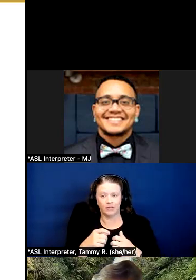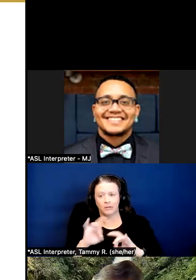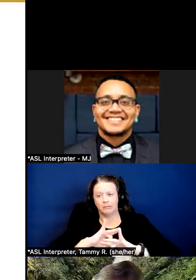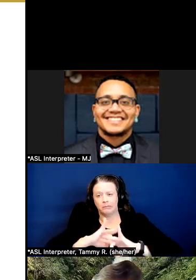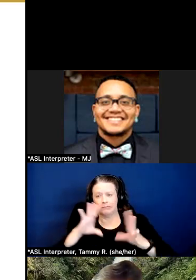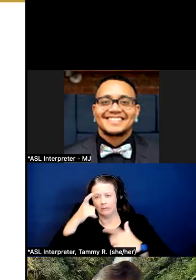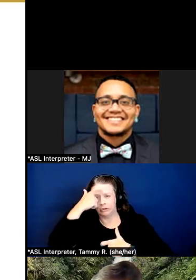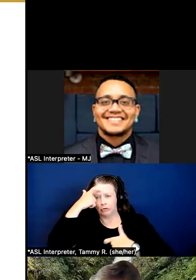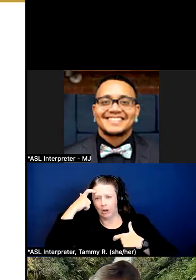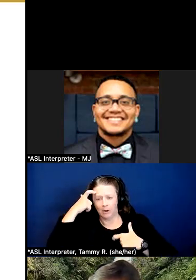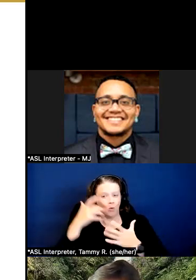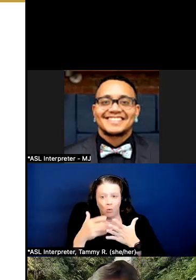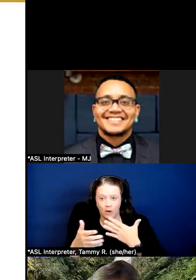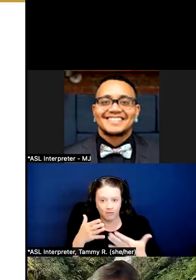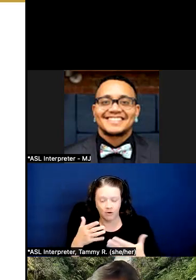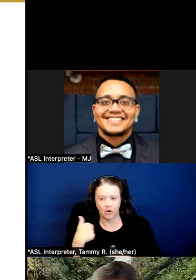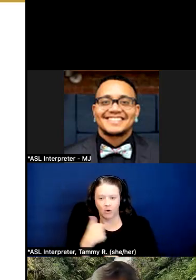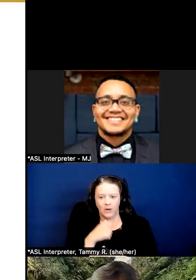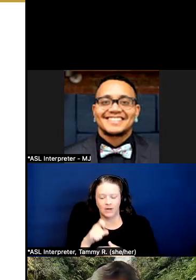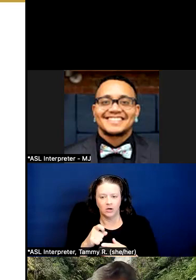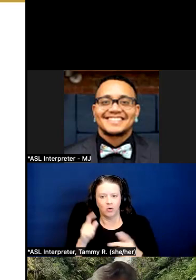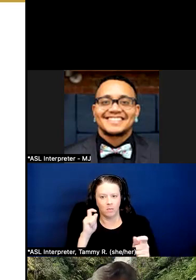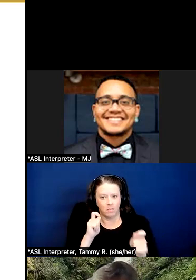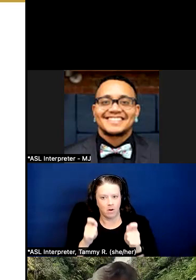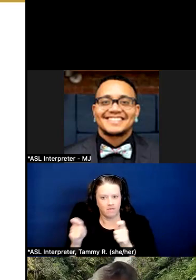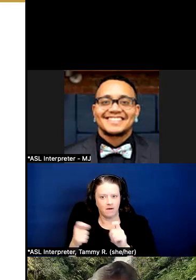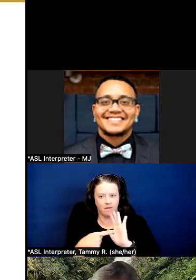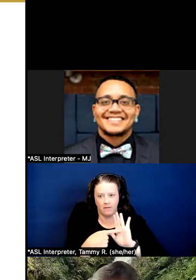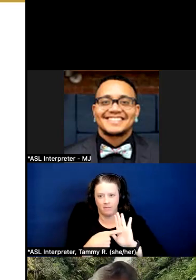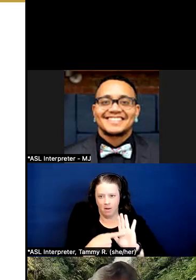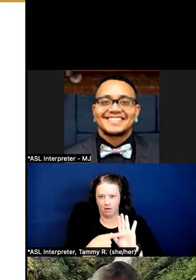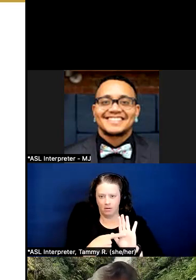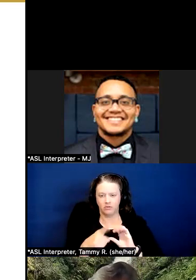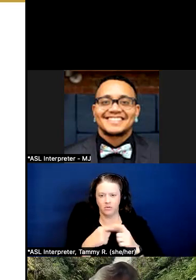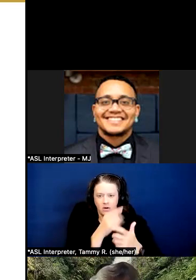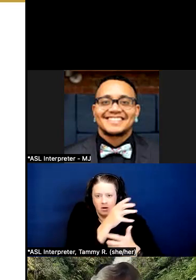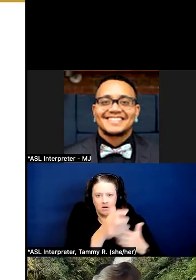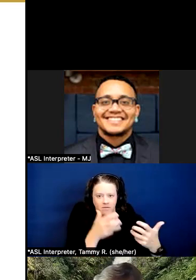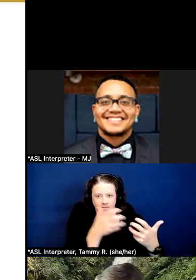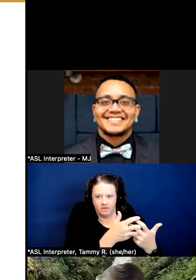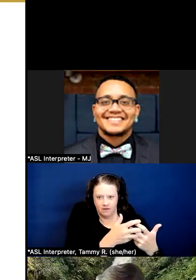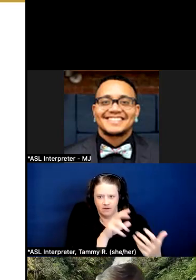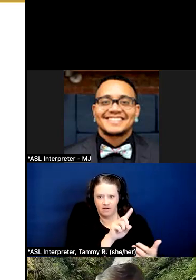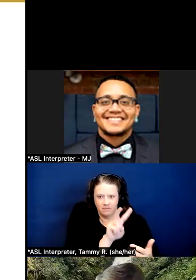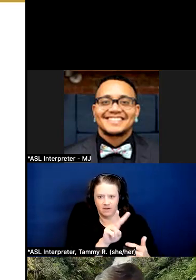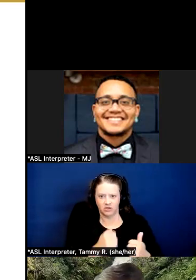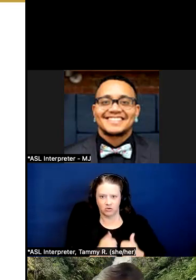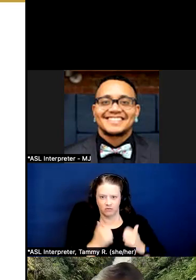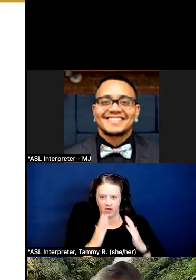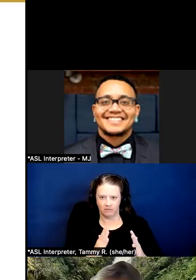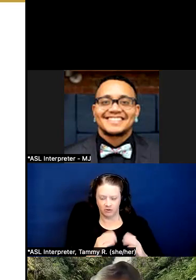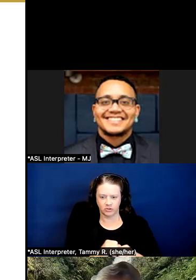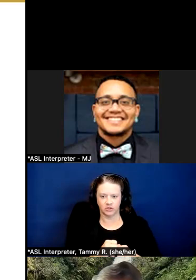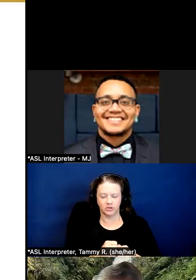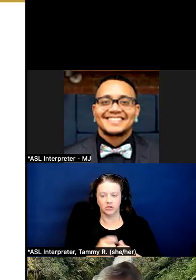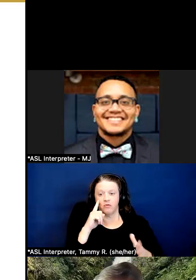or whatever, then we need to modify the model so that it fits domestic violence survivors. So